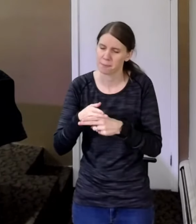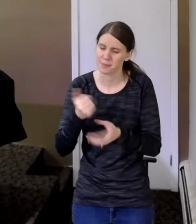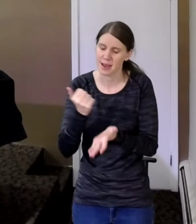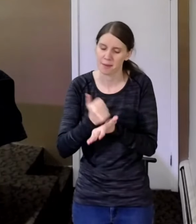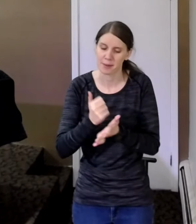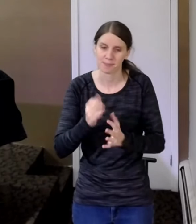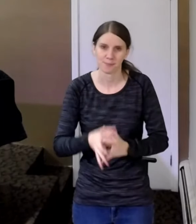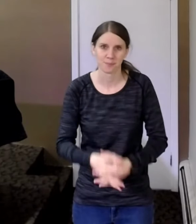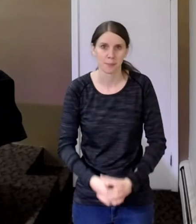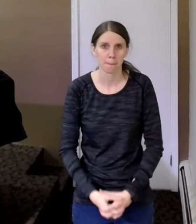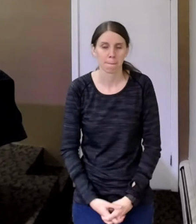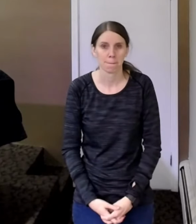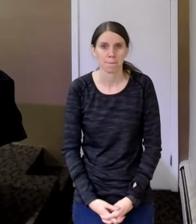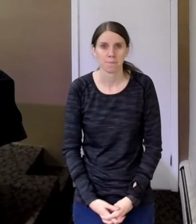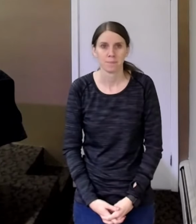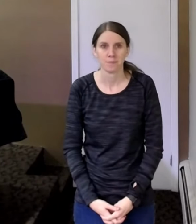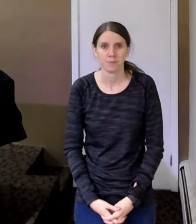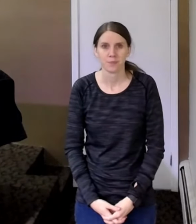amen.